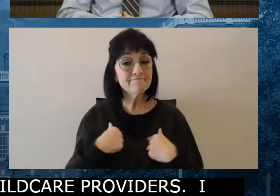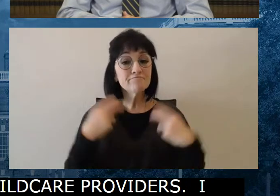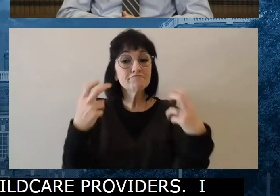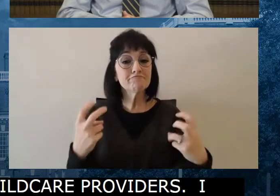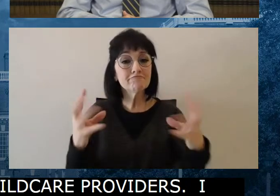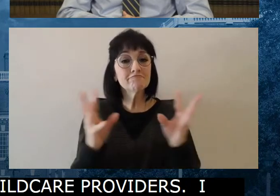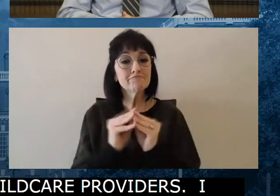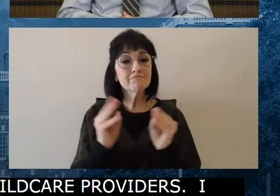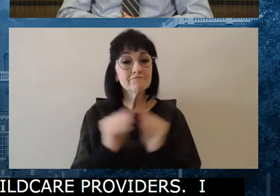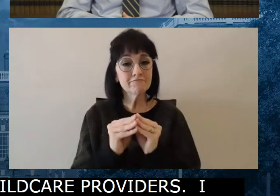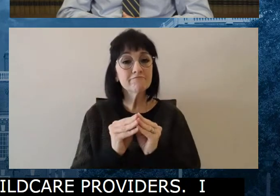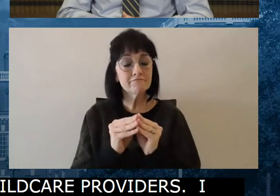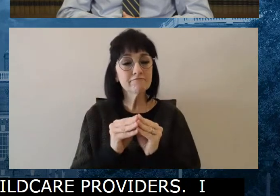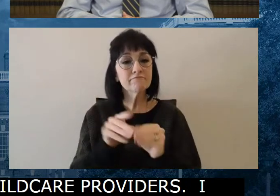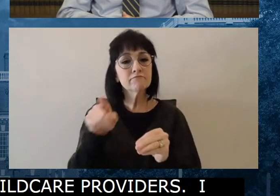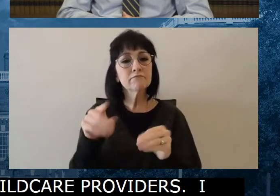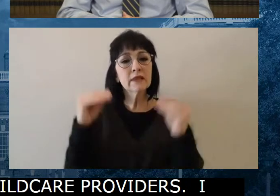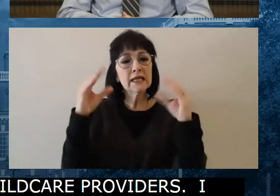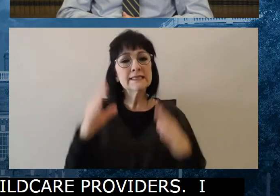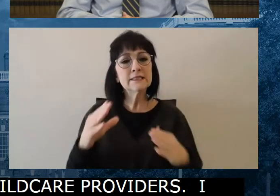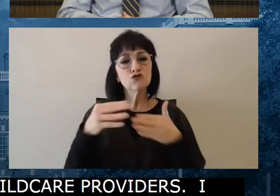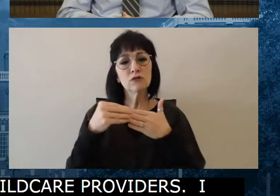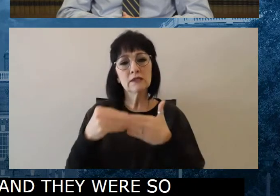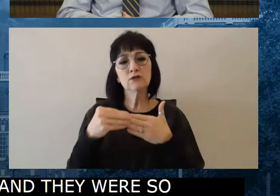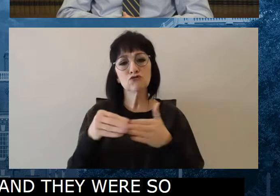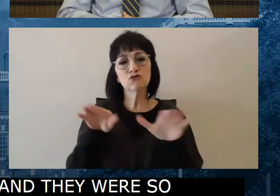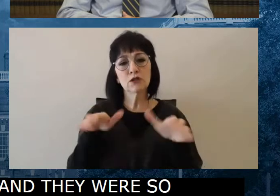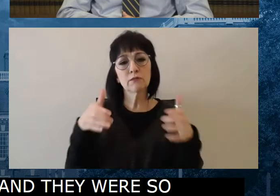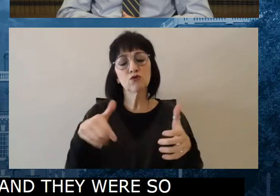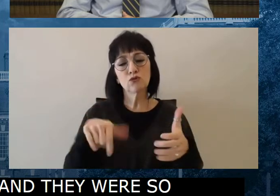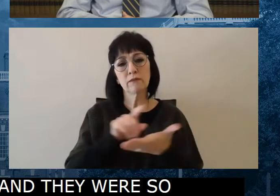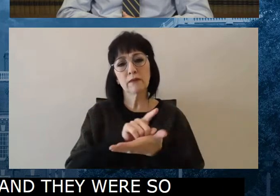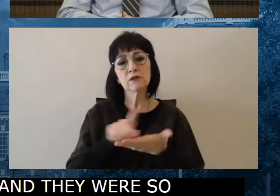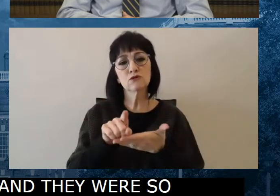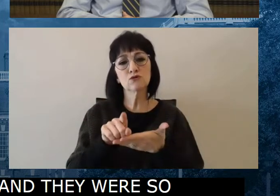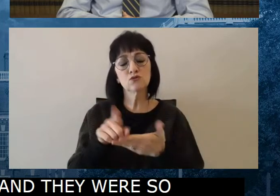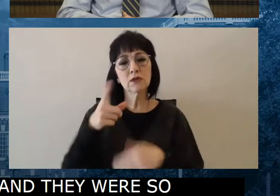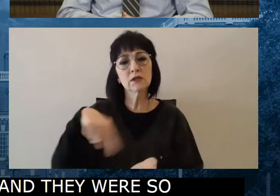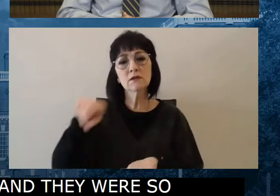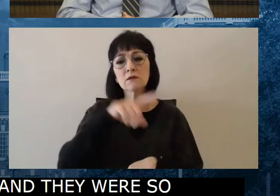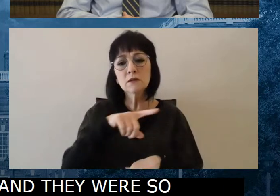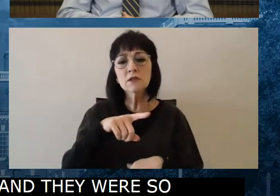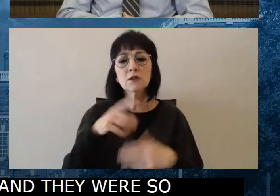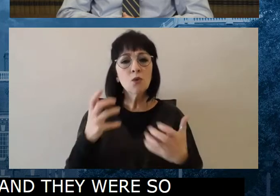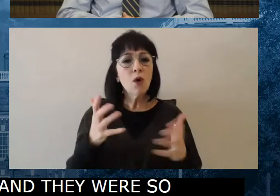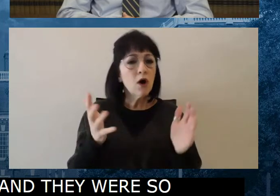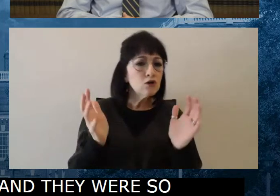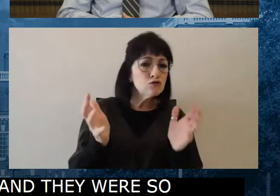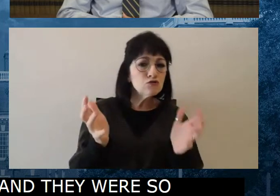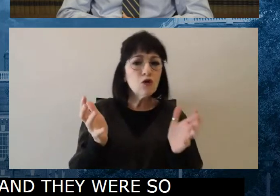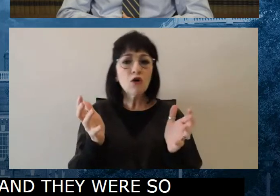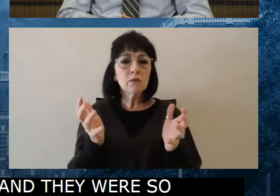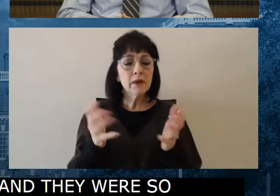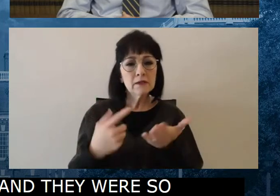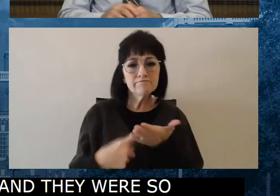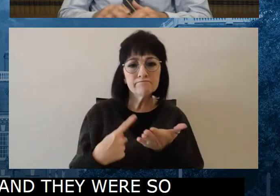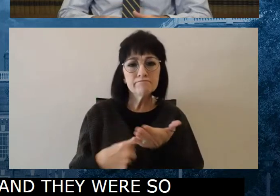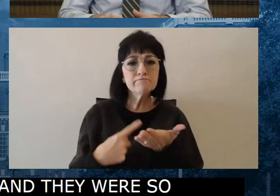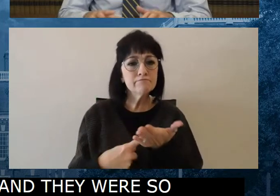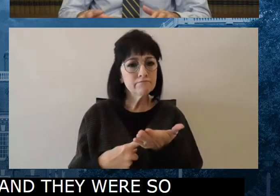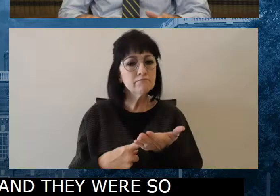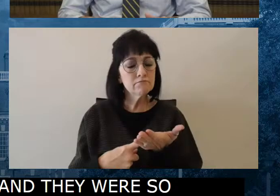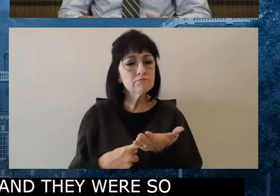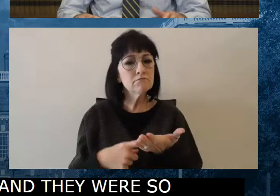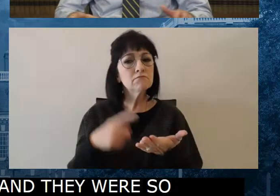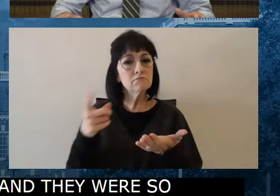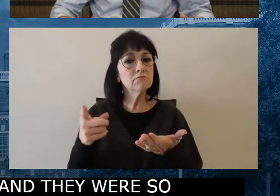teacher leadership group this week, and they are seeing a noticeable reduction